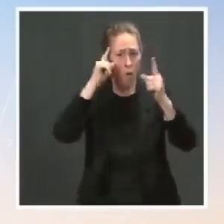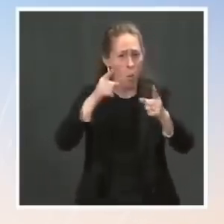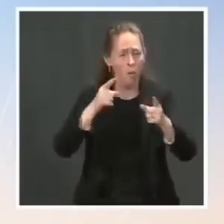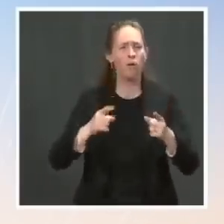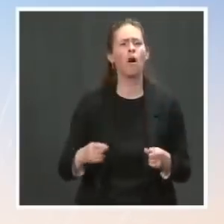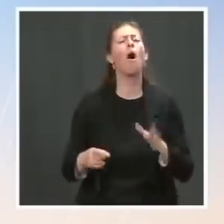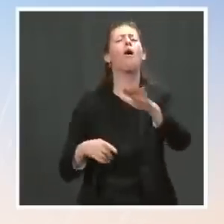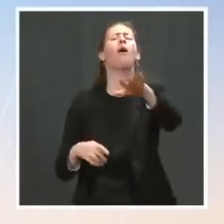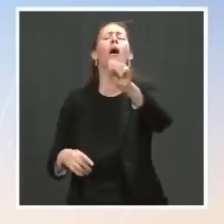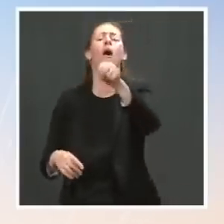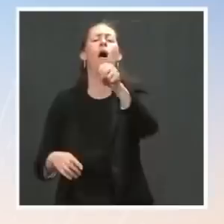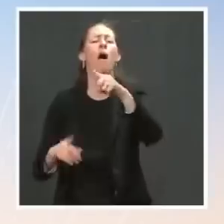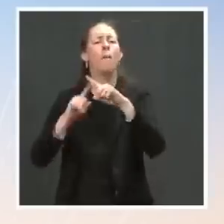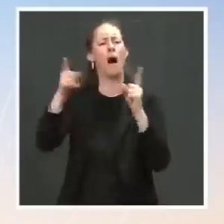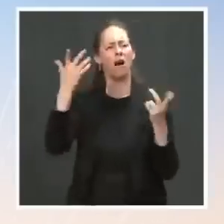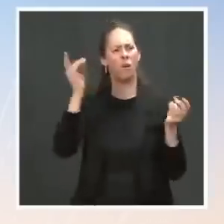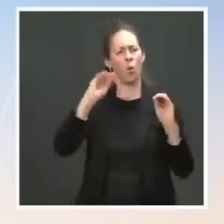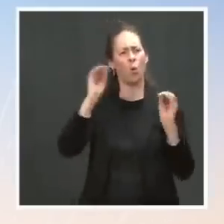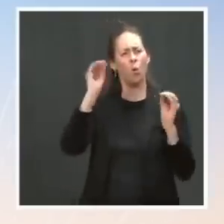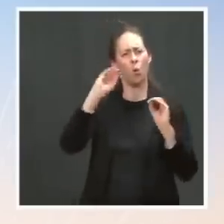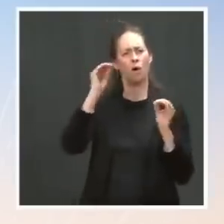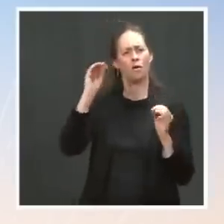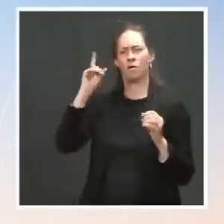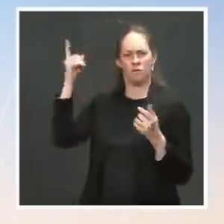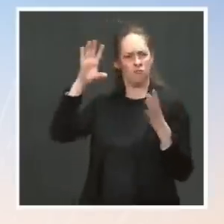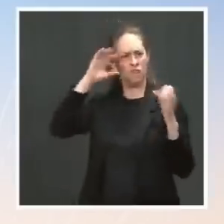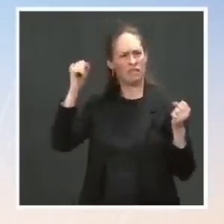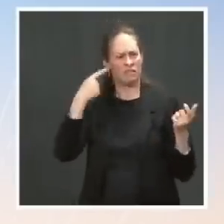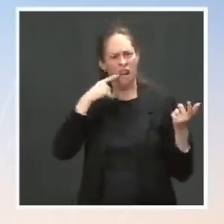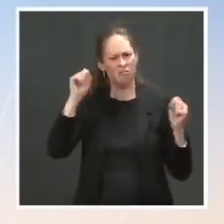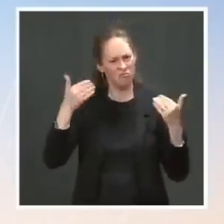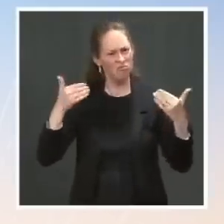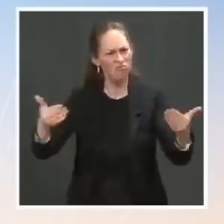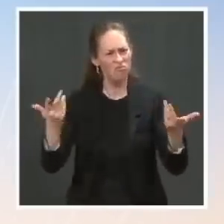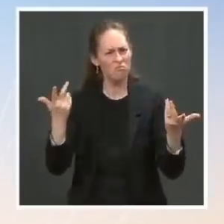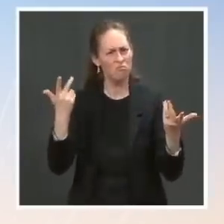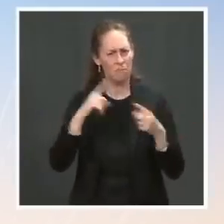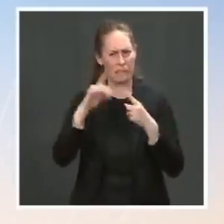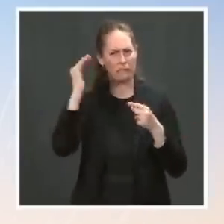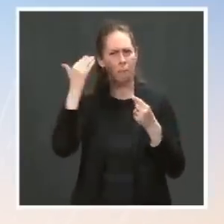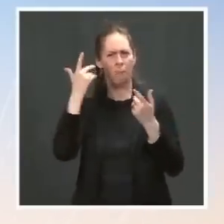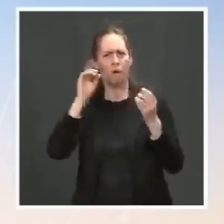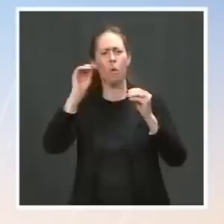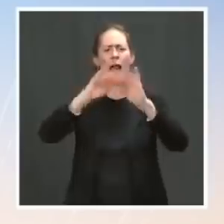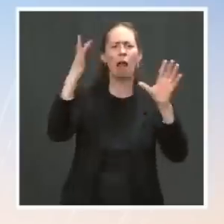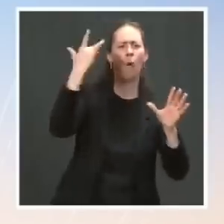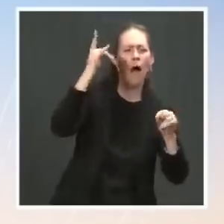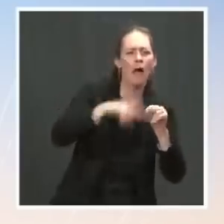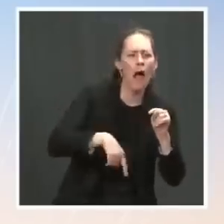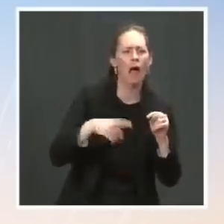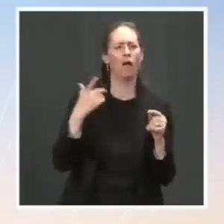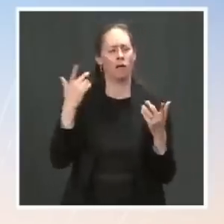Because there's no reason that the President couldn't have done what he said he was going to do, raise the cap to 62,500, and then